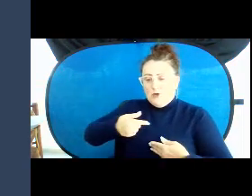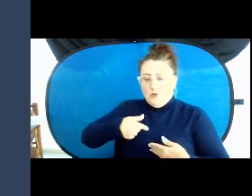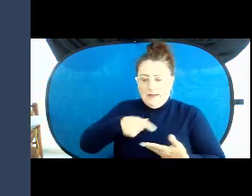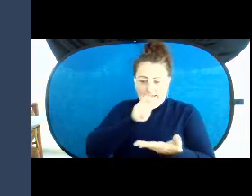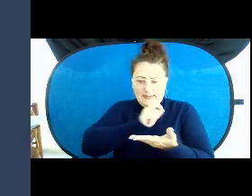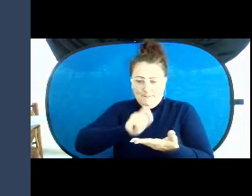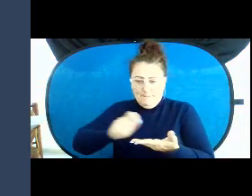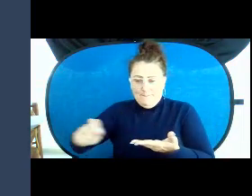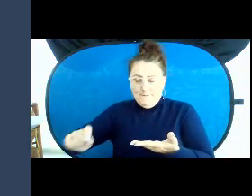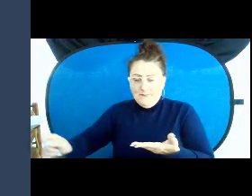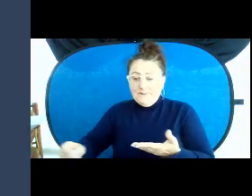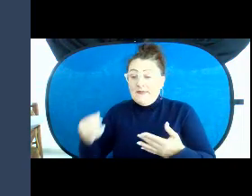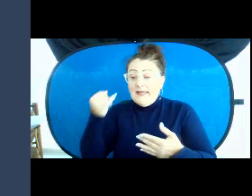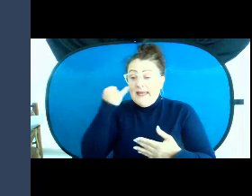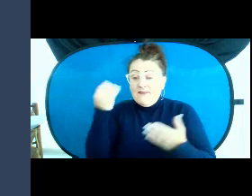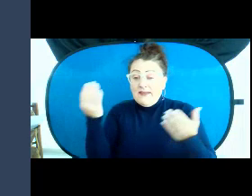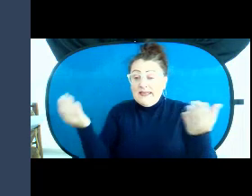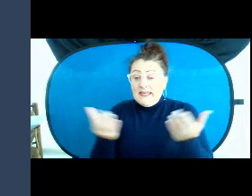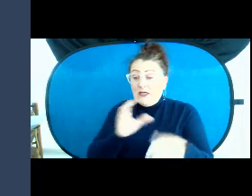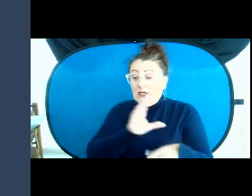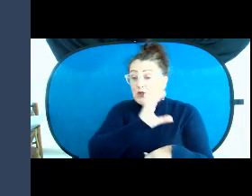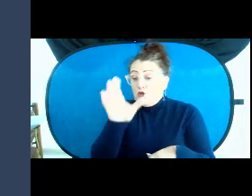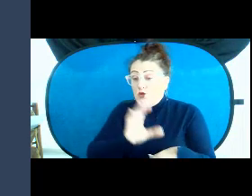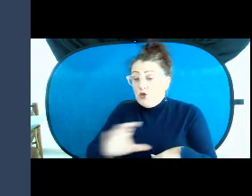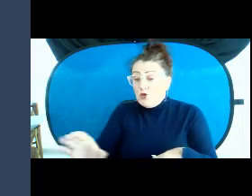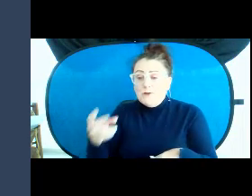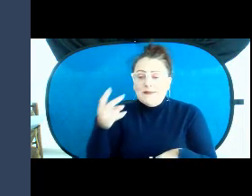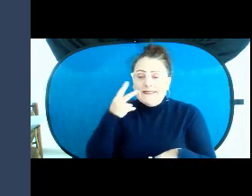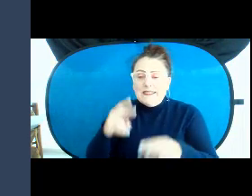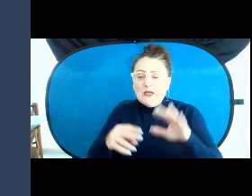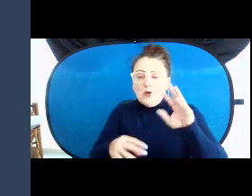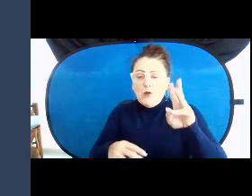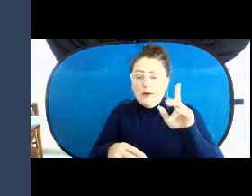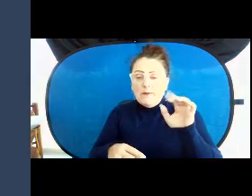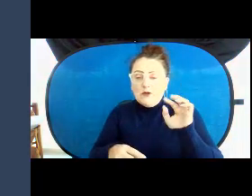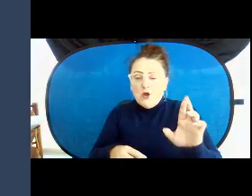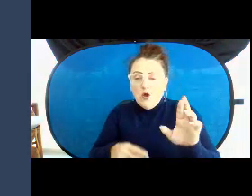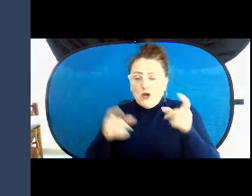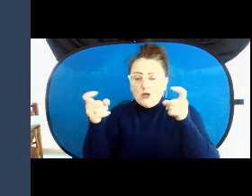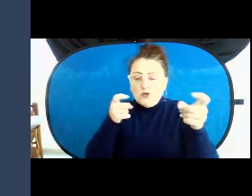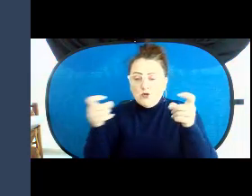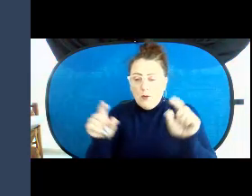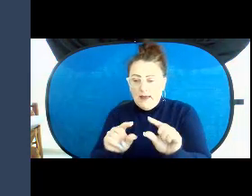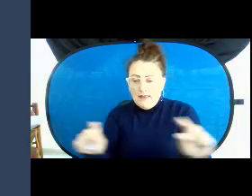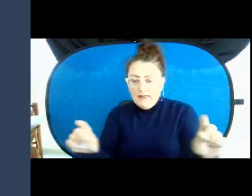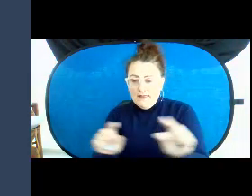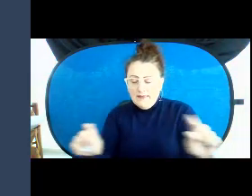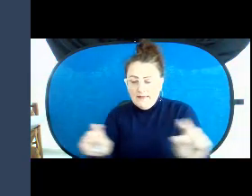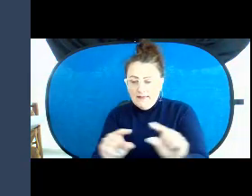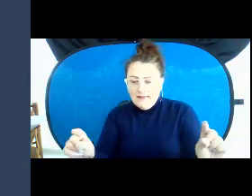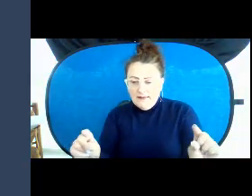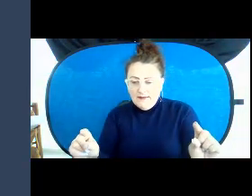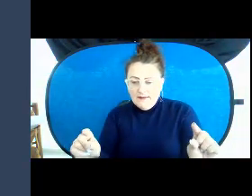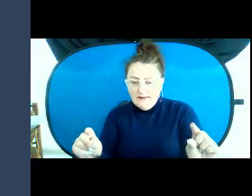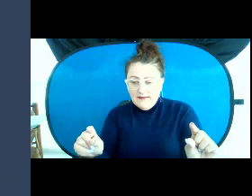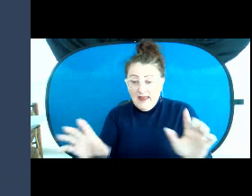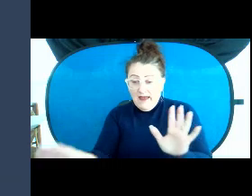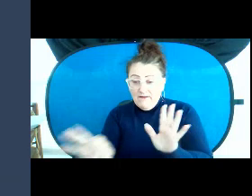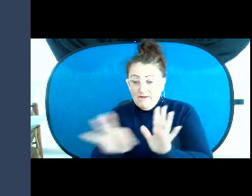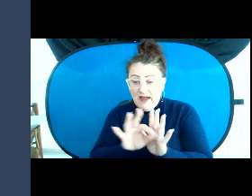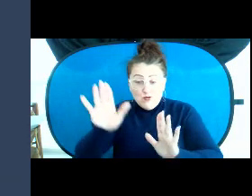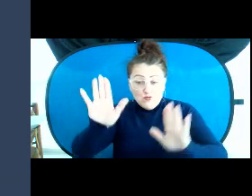For those attending via Zoom, you should see the webinar control panel, likely located on the bottom of your screen. There you will find the raise hand